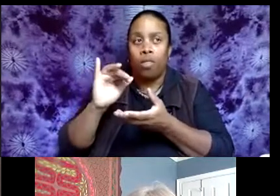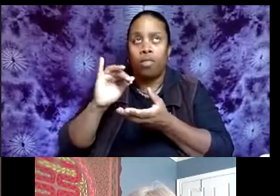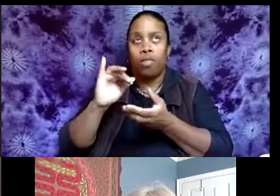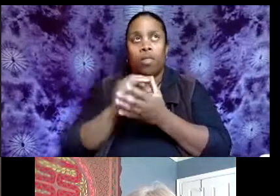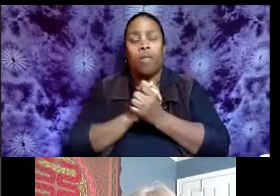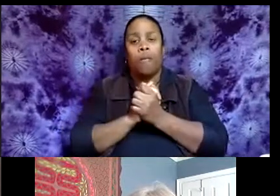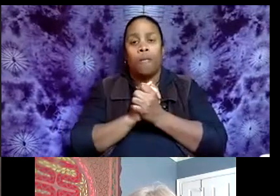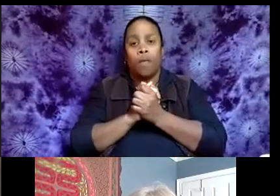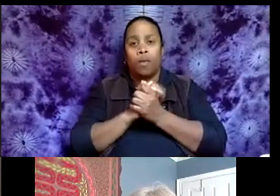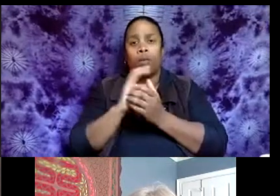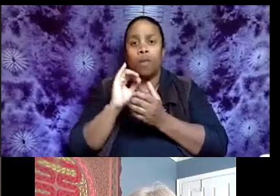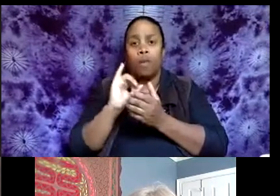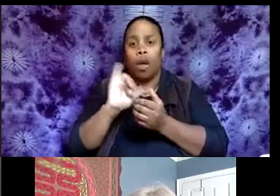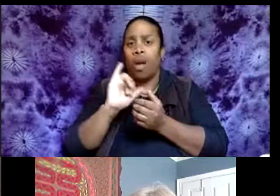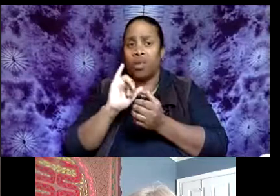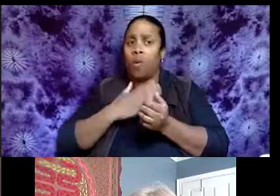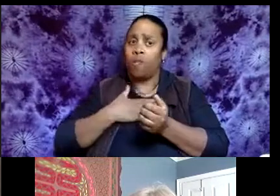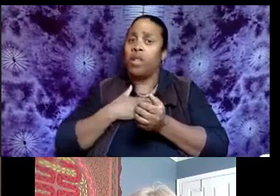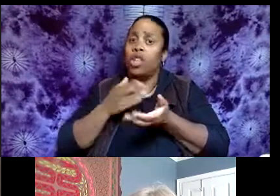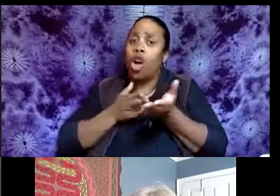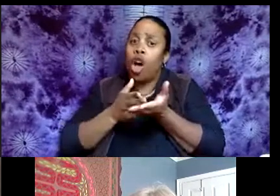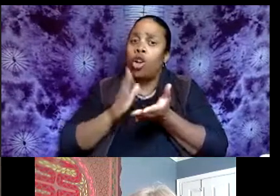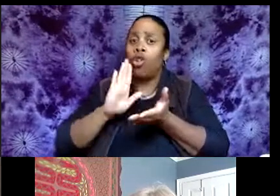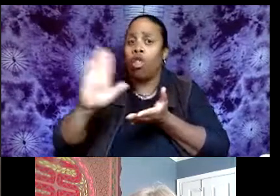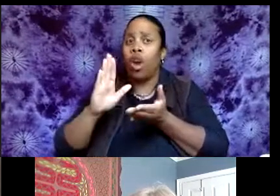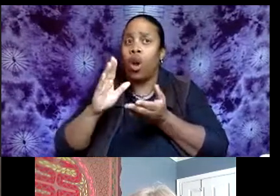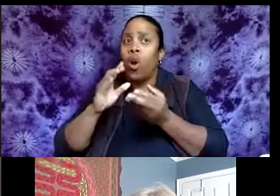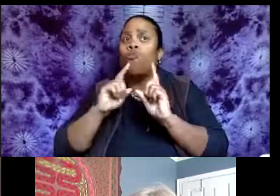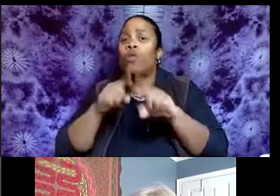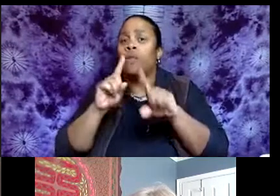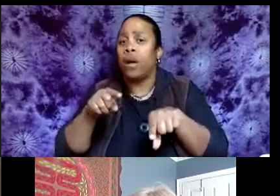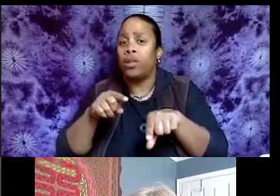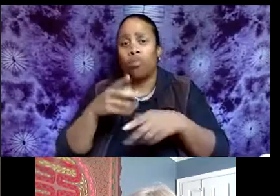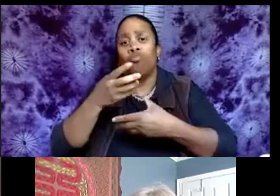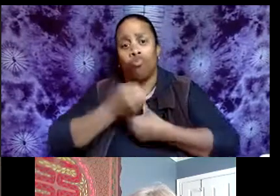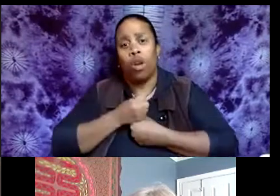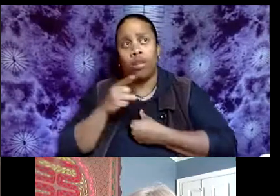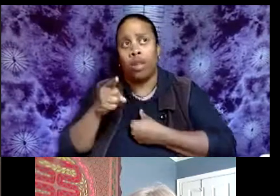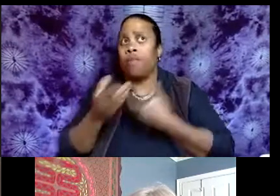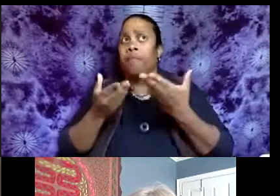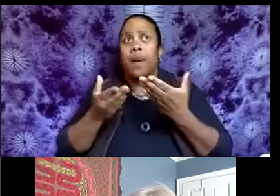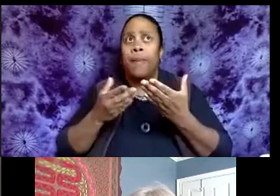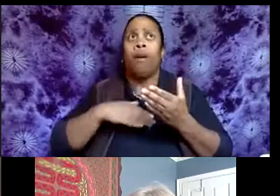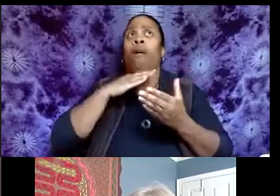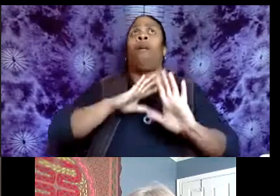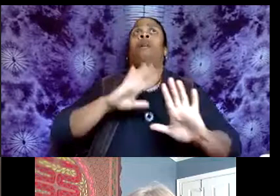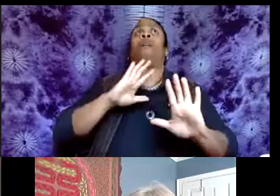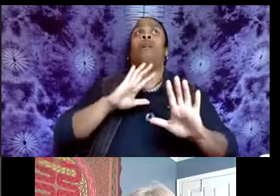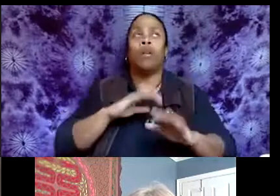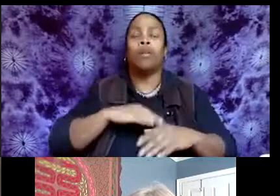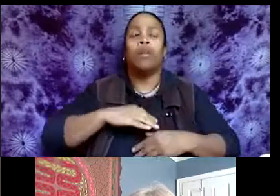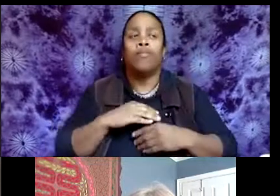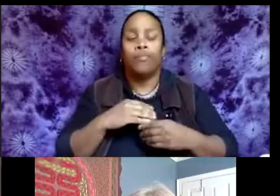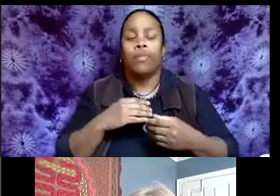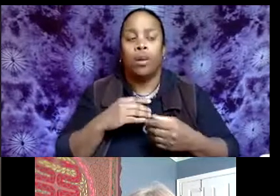And please honor whatever their response is. If they say no, please trust that they may be just full after receiving from all of us, and trust that it came through you